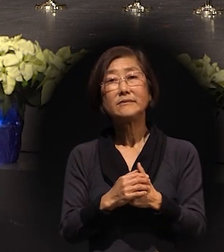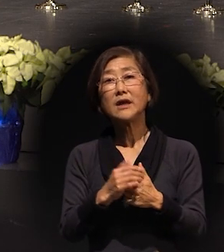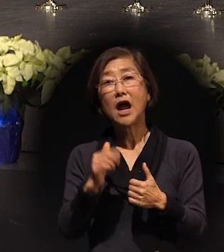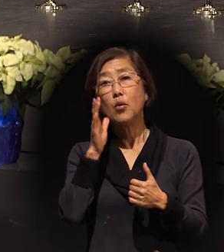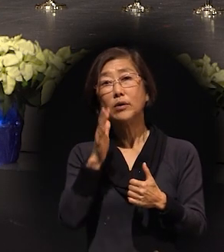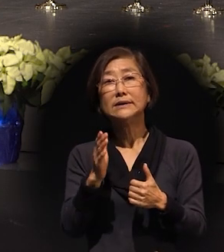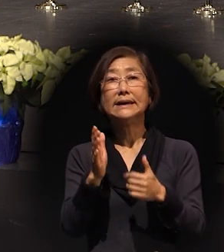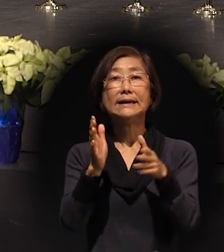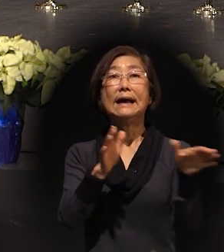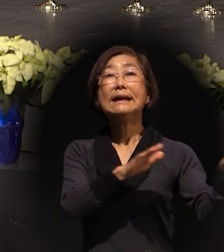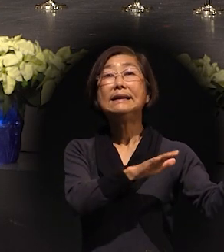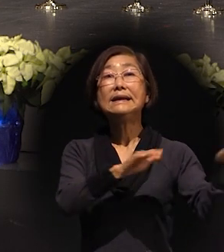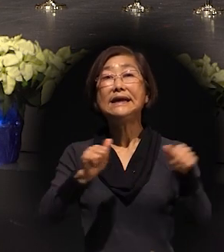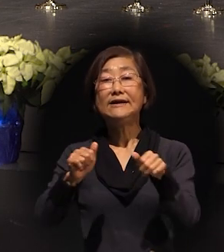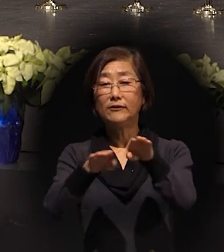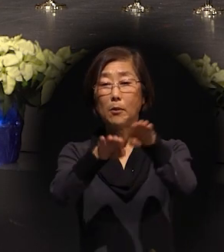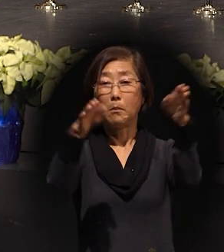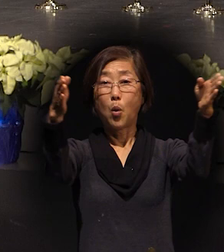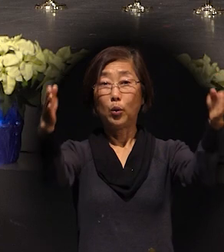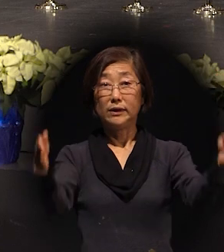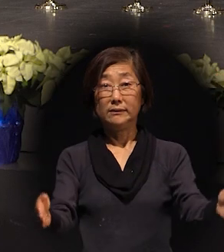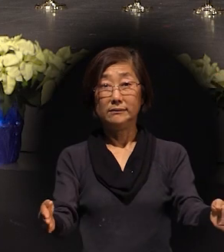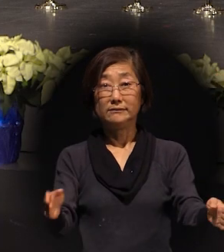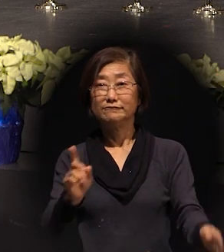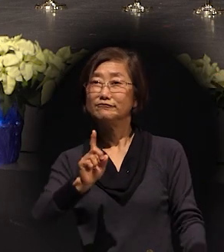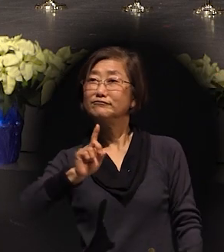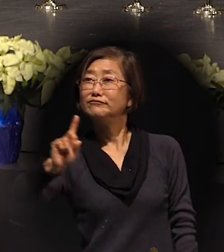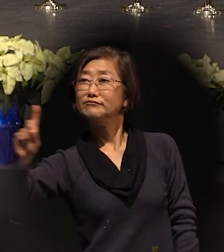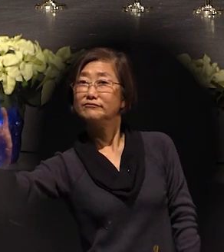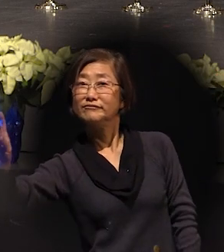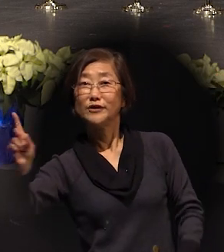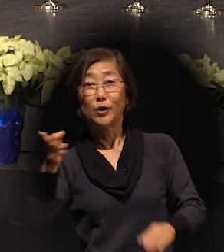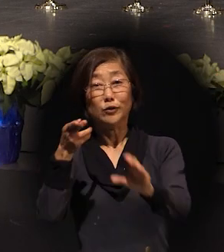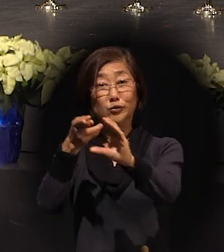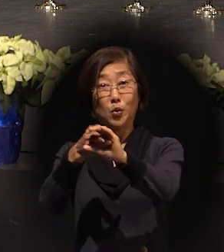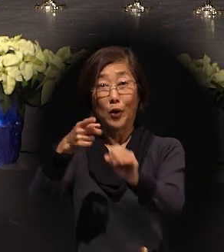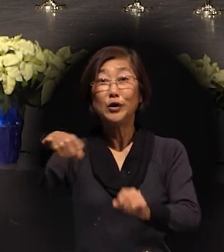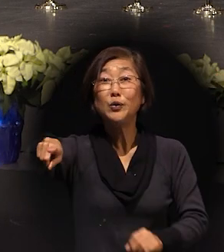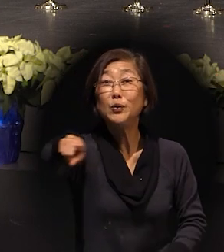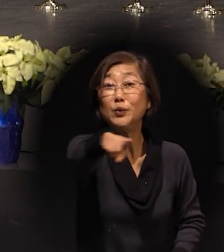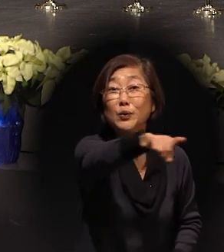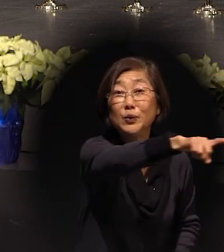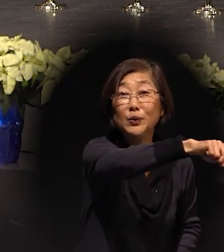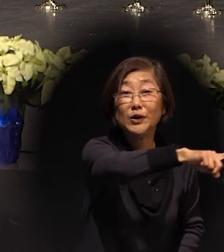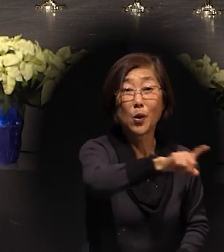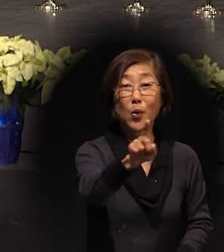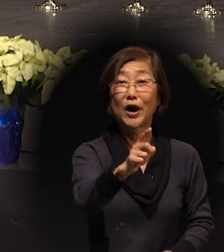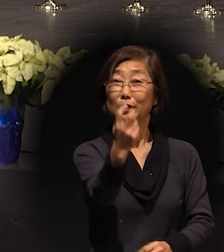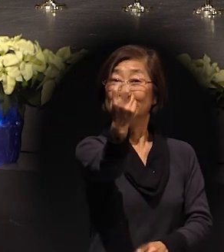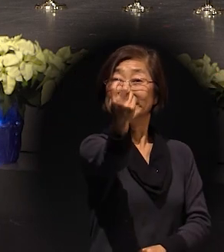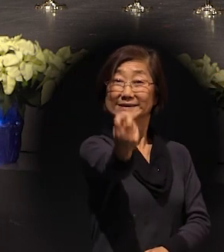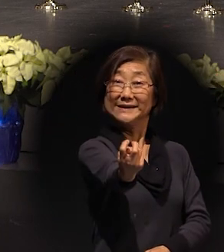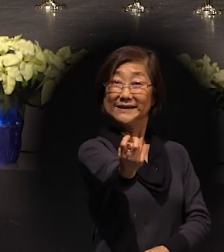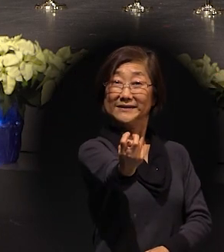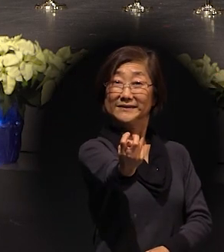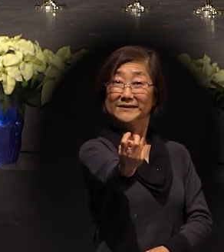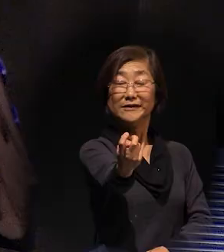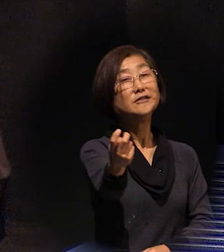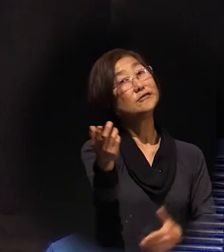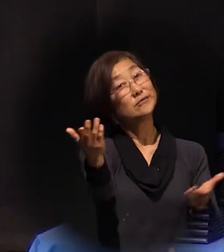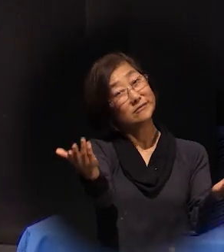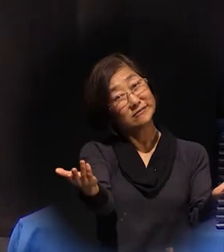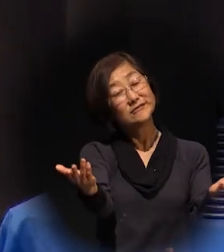time, I will leave the podium and come and join you at where you are